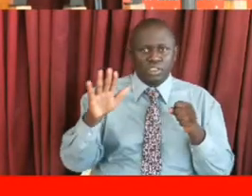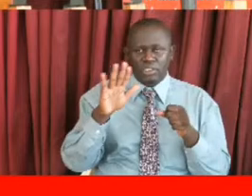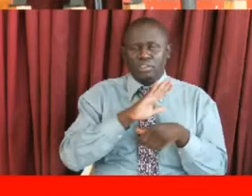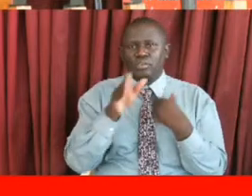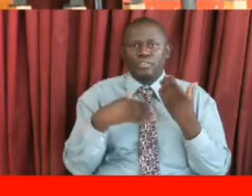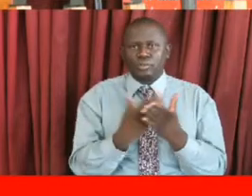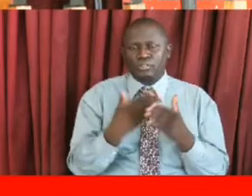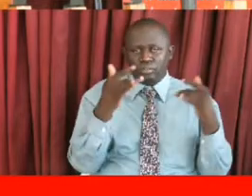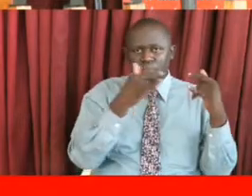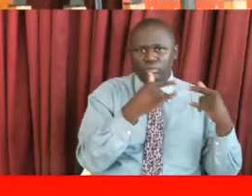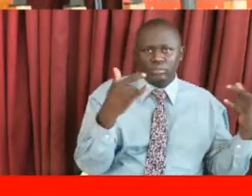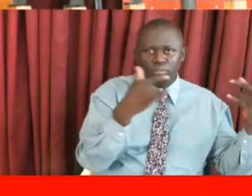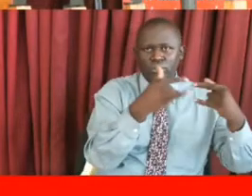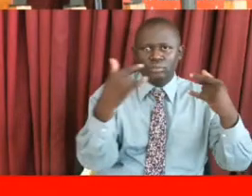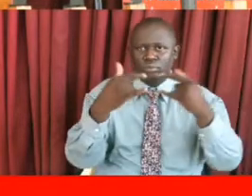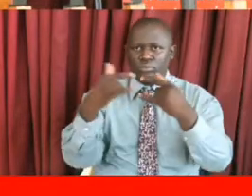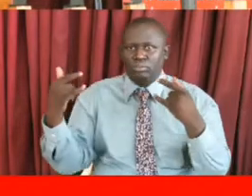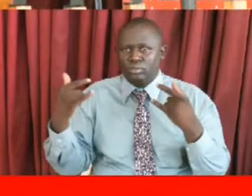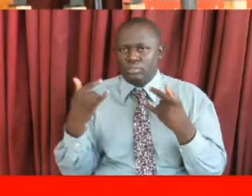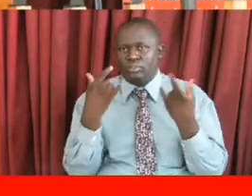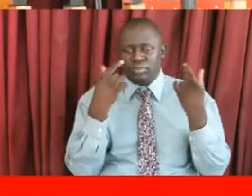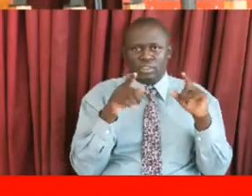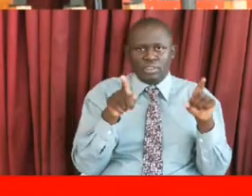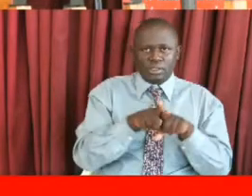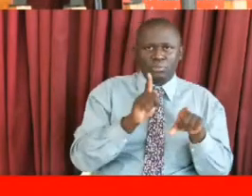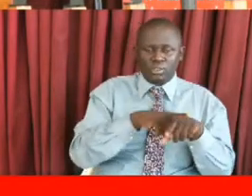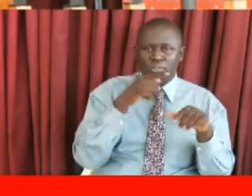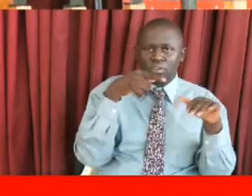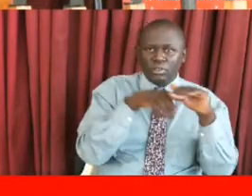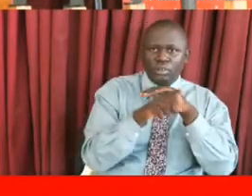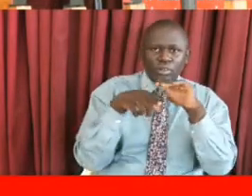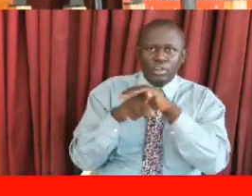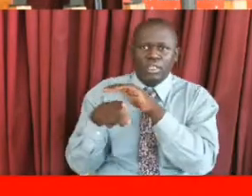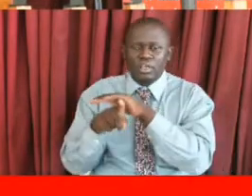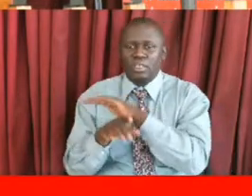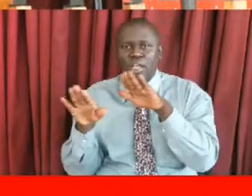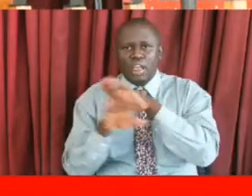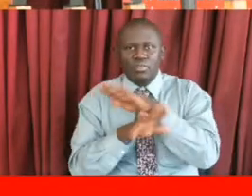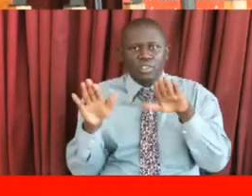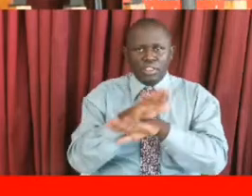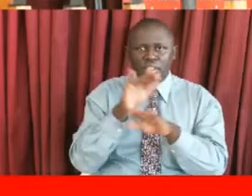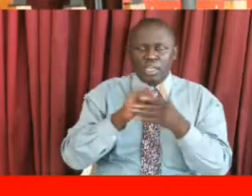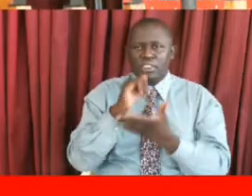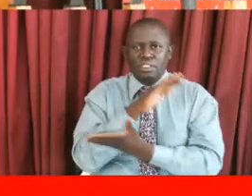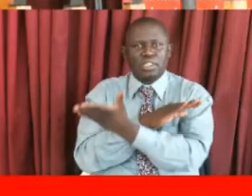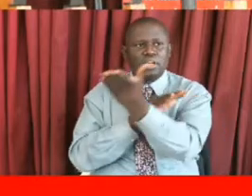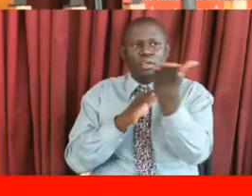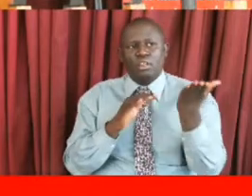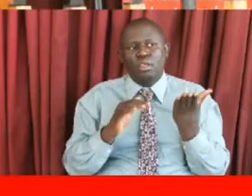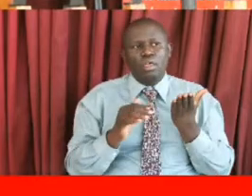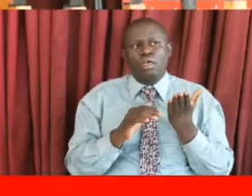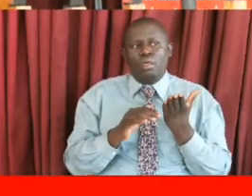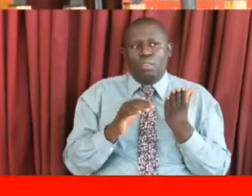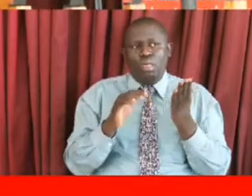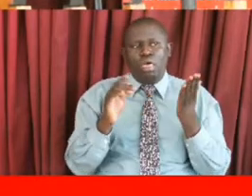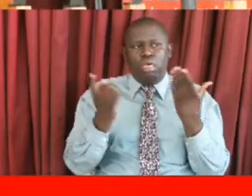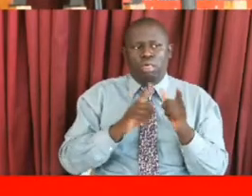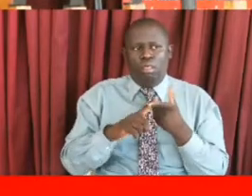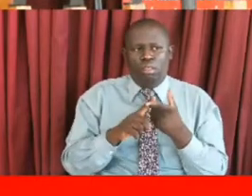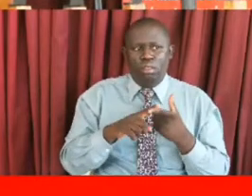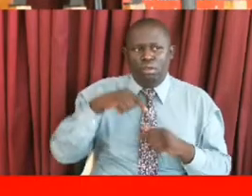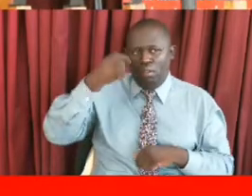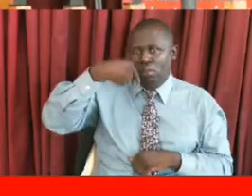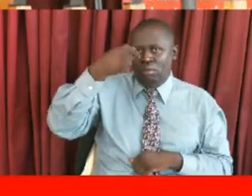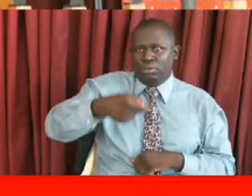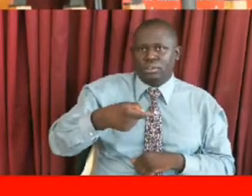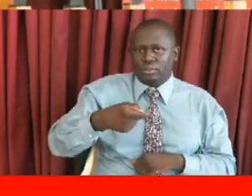cor every cell fiber everything else there is I said why did he